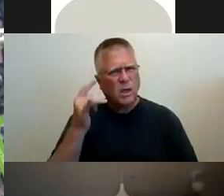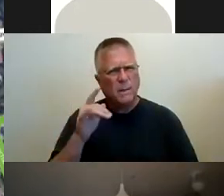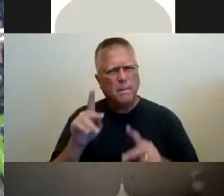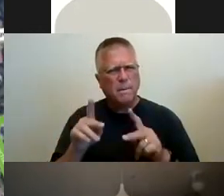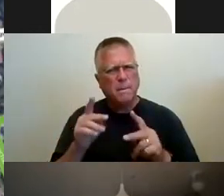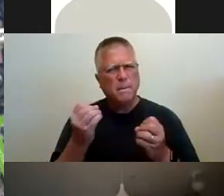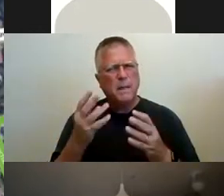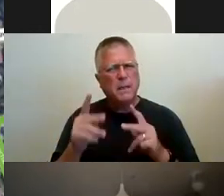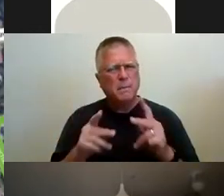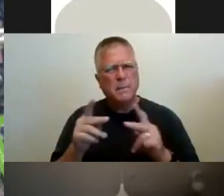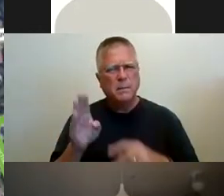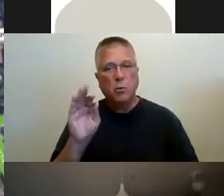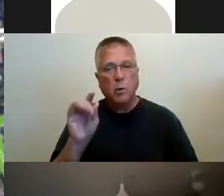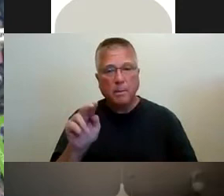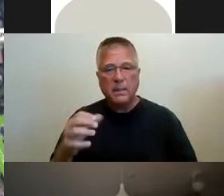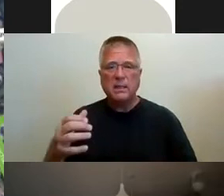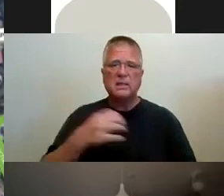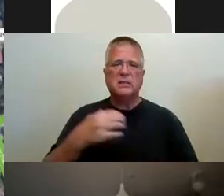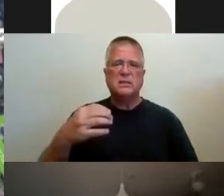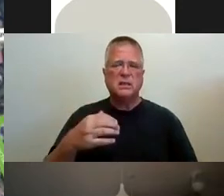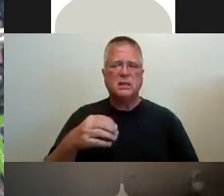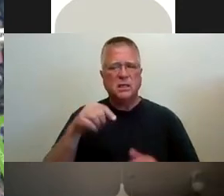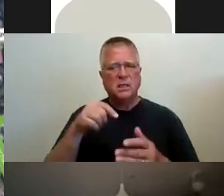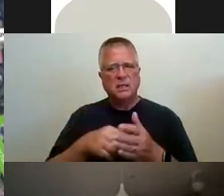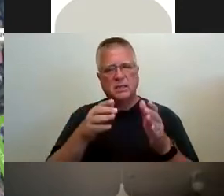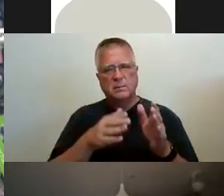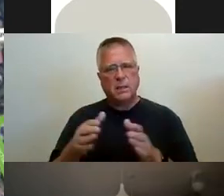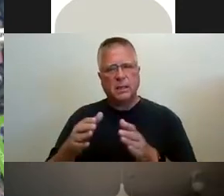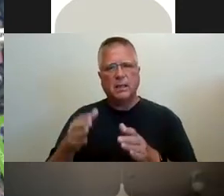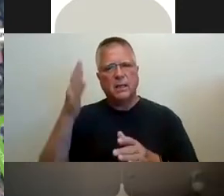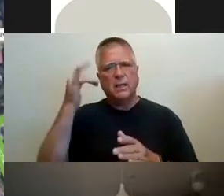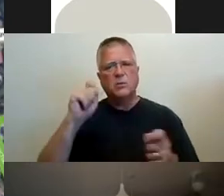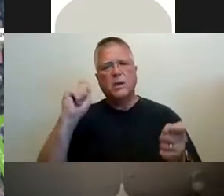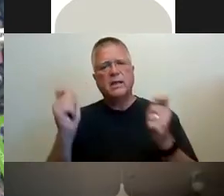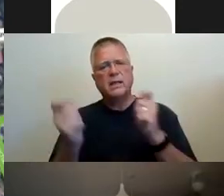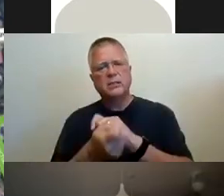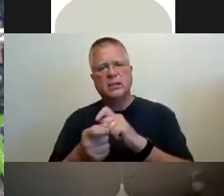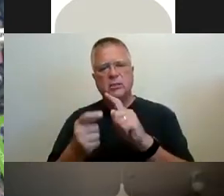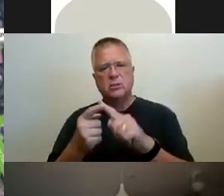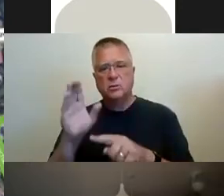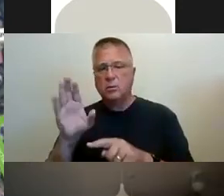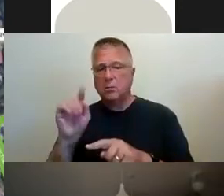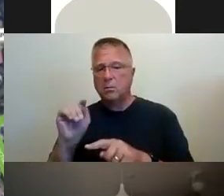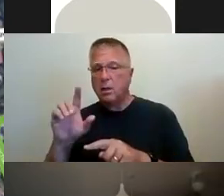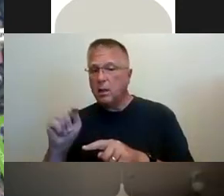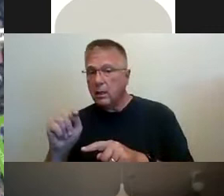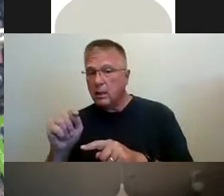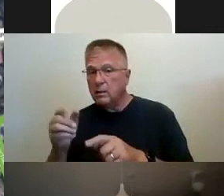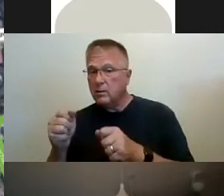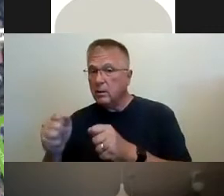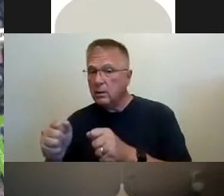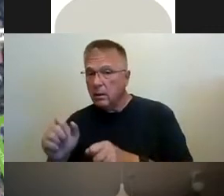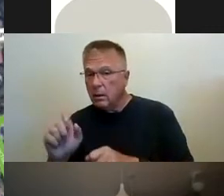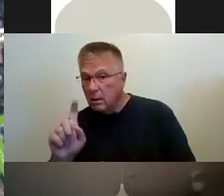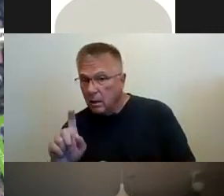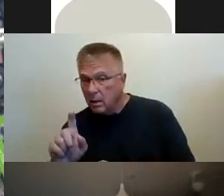Street opposed and objected to this plan, and that's why it was pushed to Bartlett Street. And just several comments that I